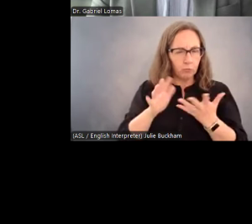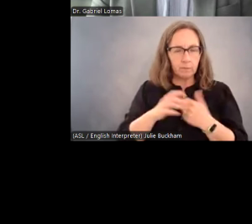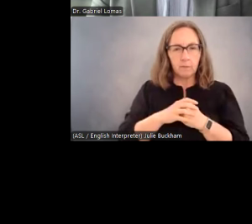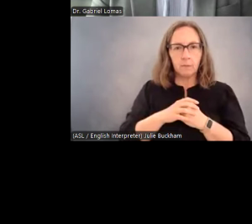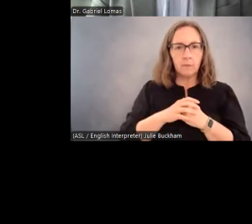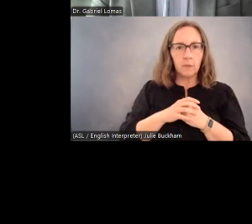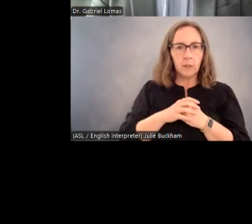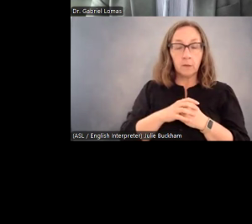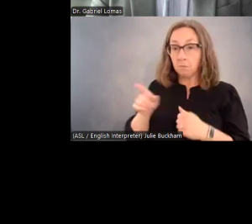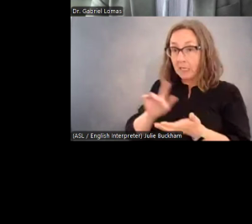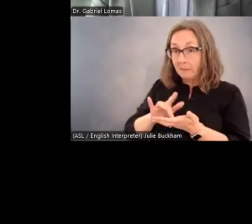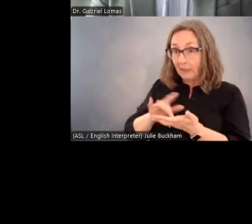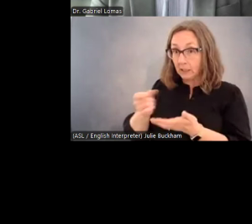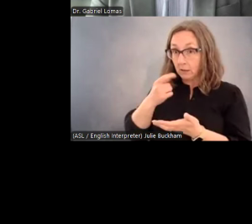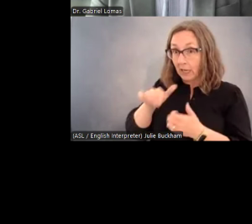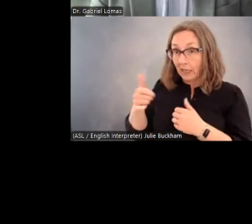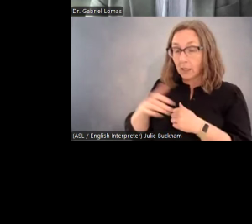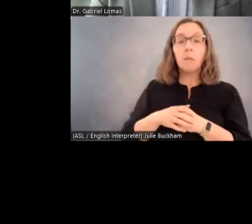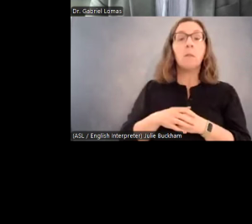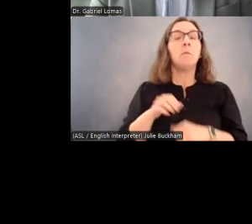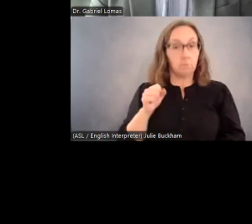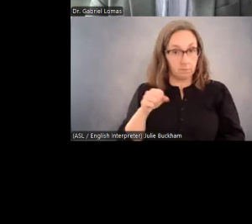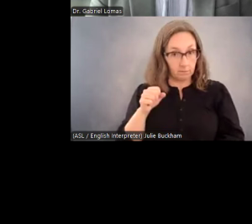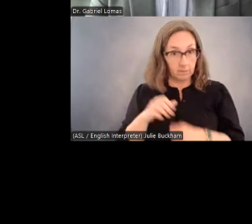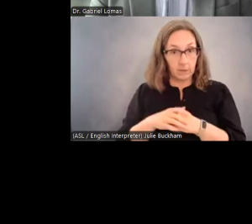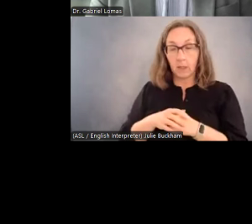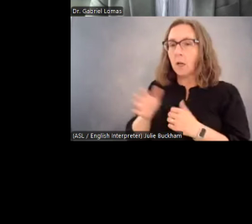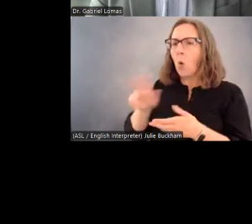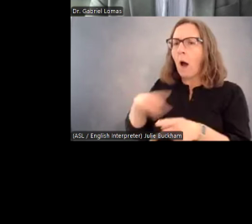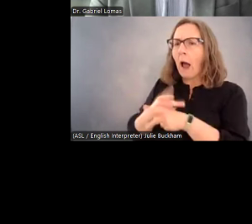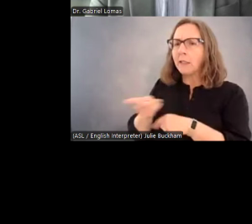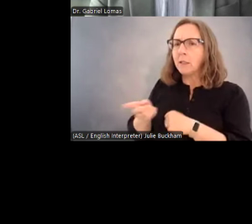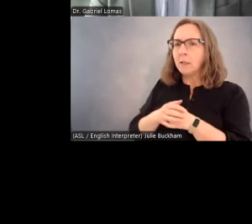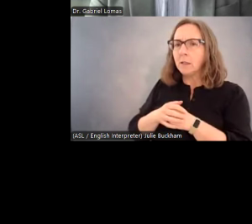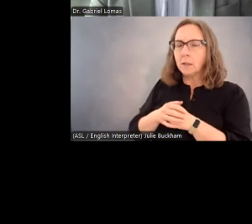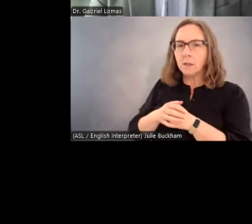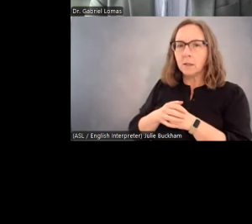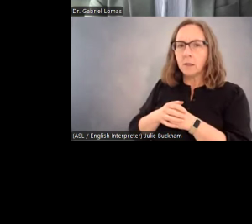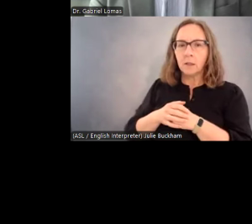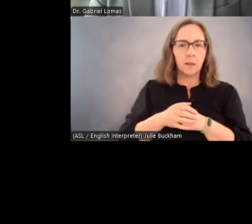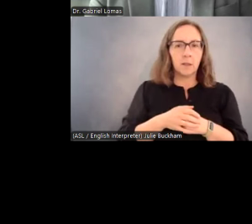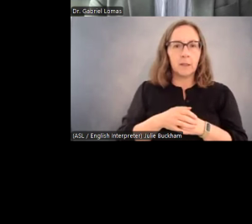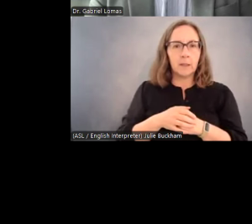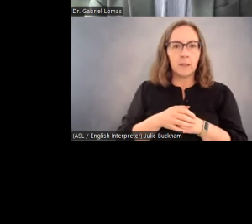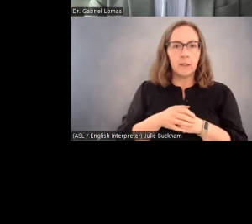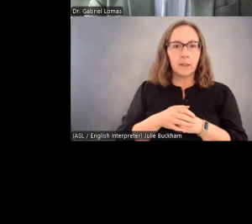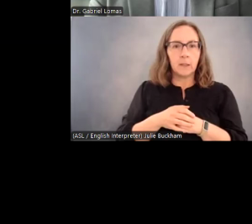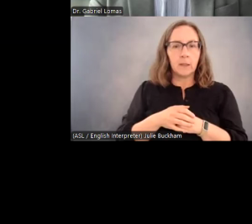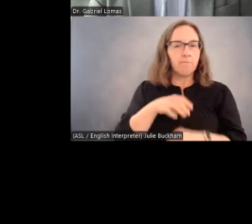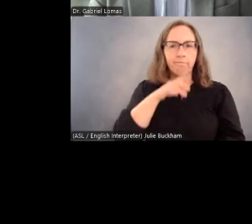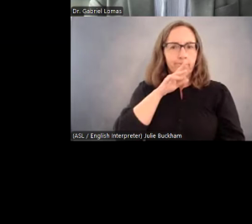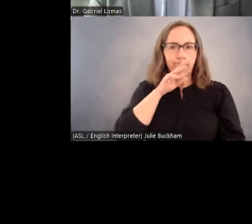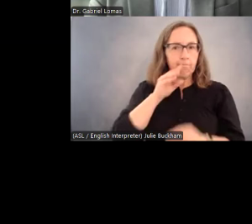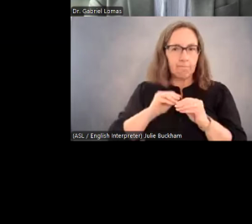Are you taking any medication? I am. What are you taking? Is there a lot? I'm not. Okay. Mostly I'm